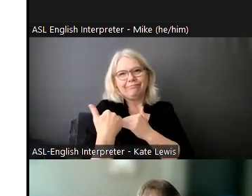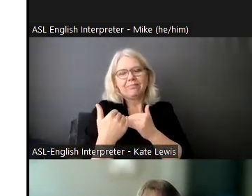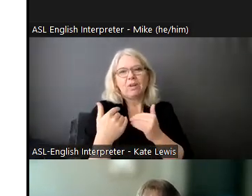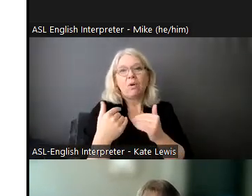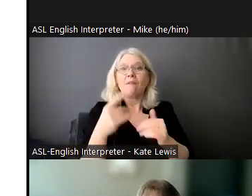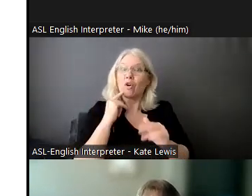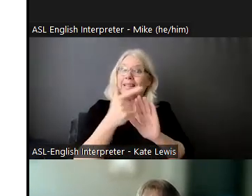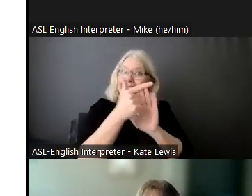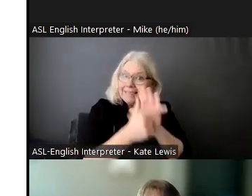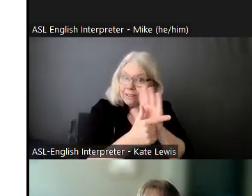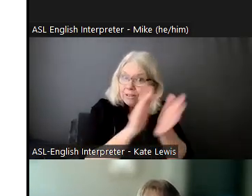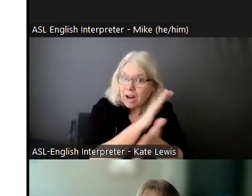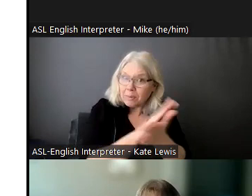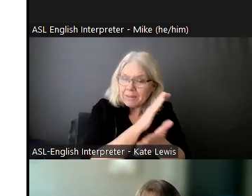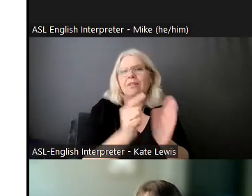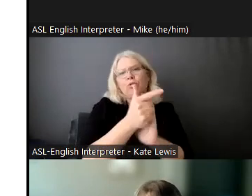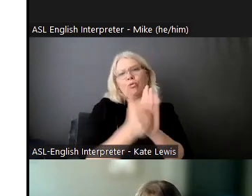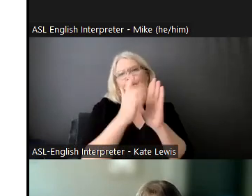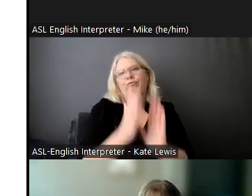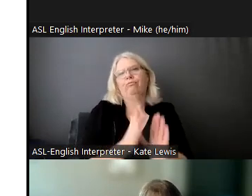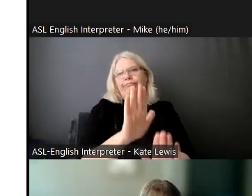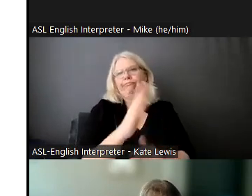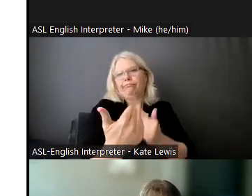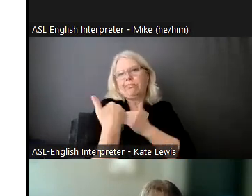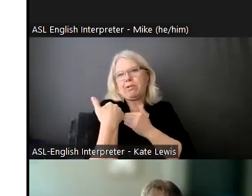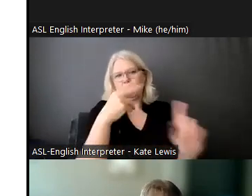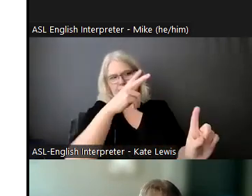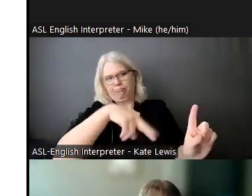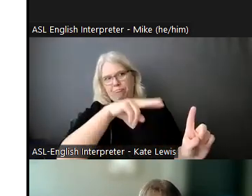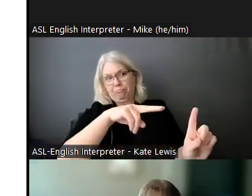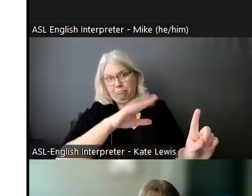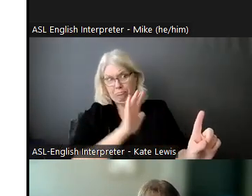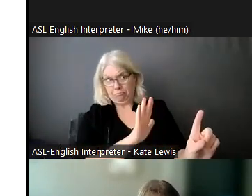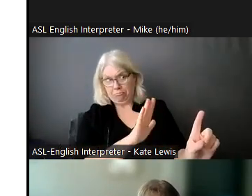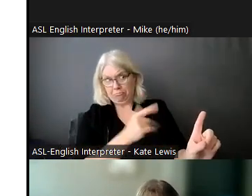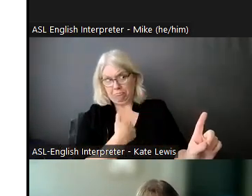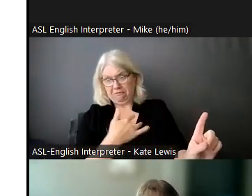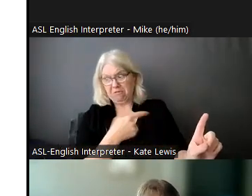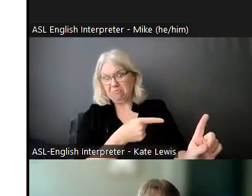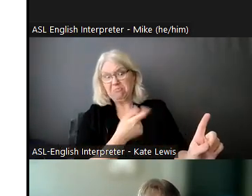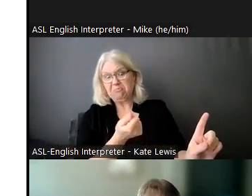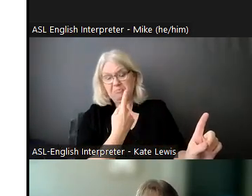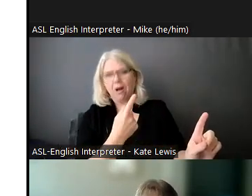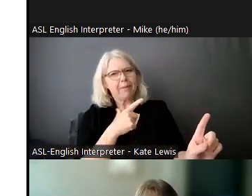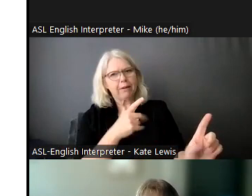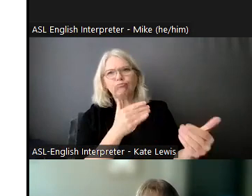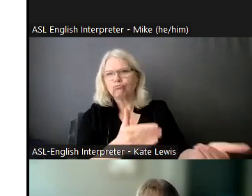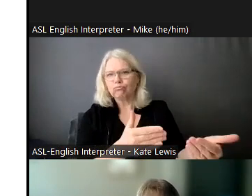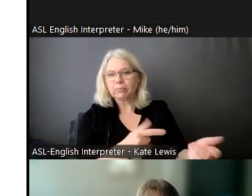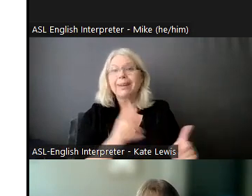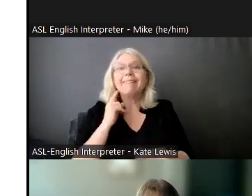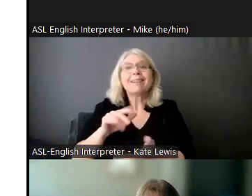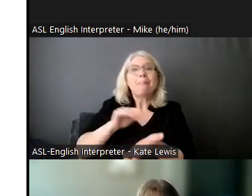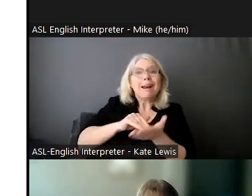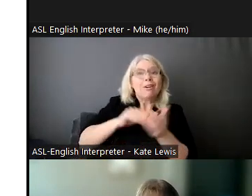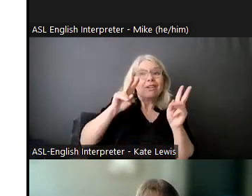legal documents are and if they can appreciate the risks and the benefits posed by signing those documents. And so